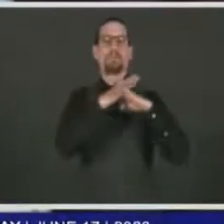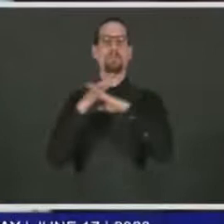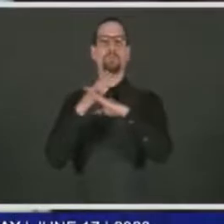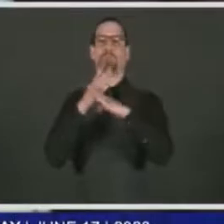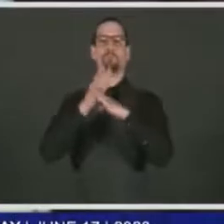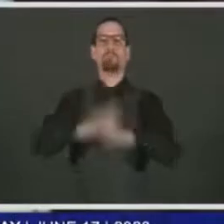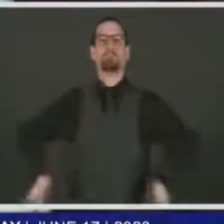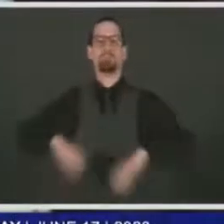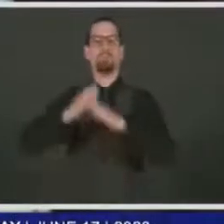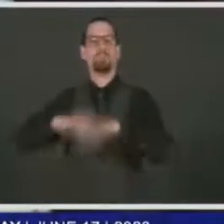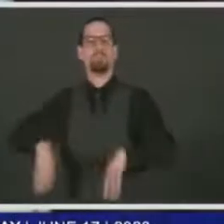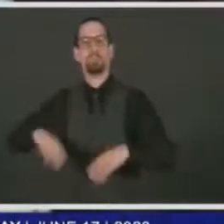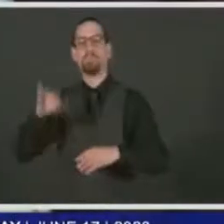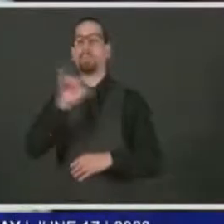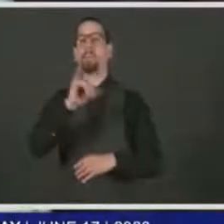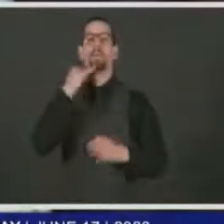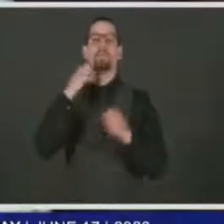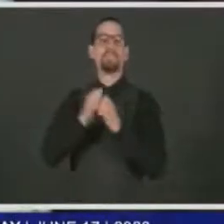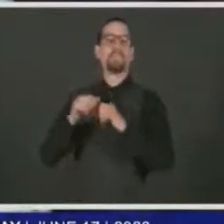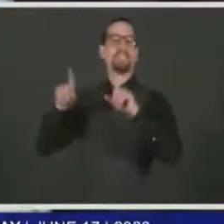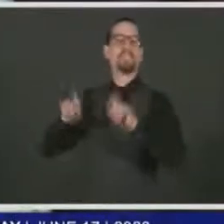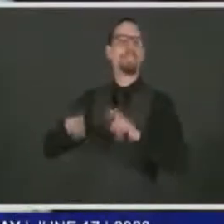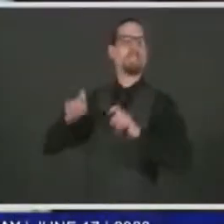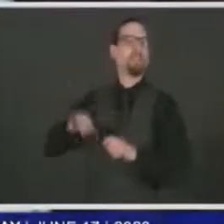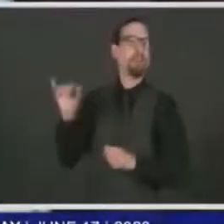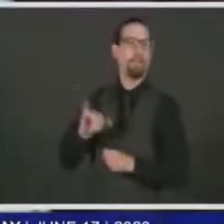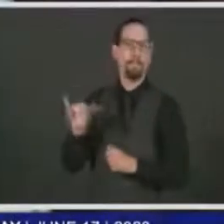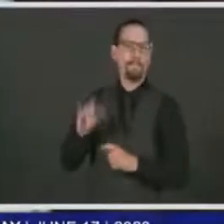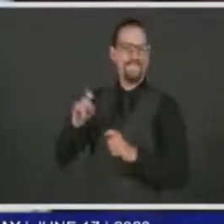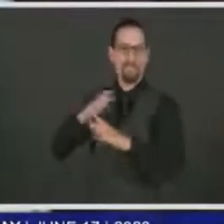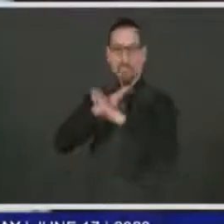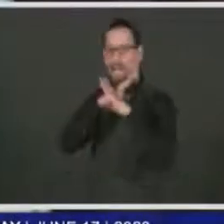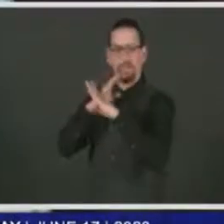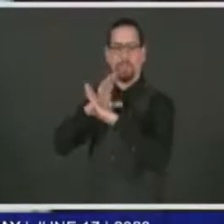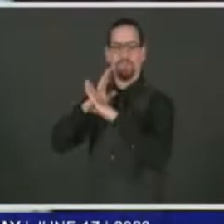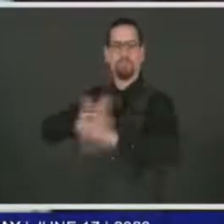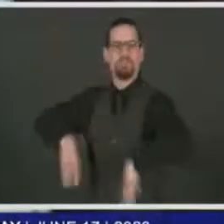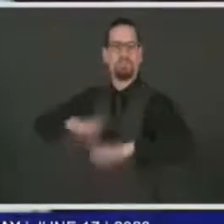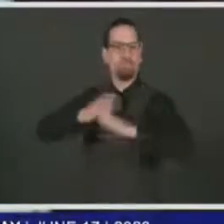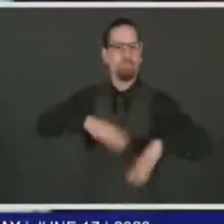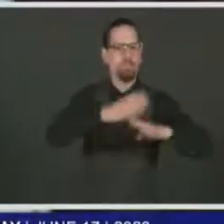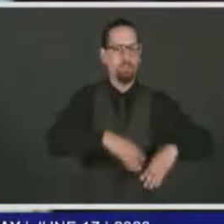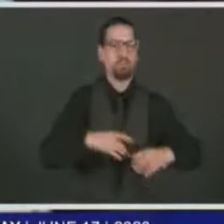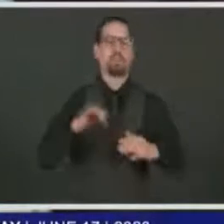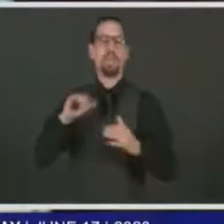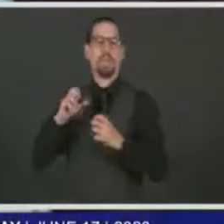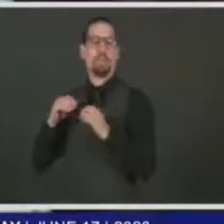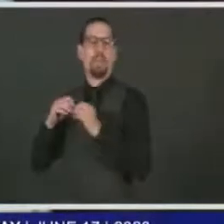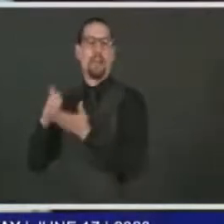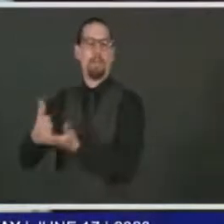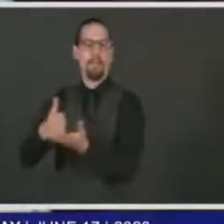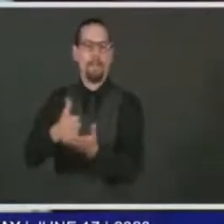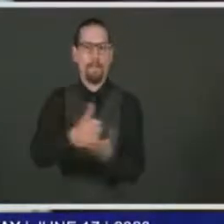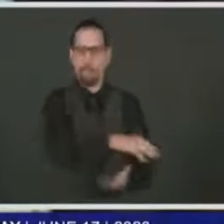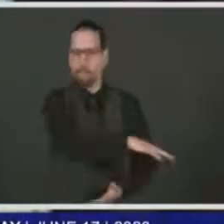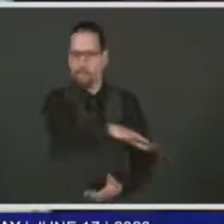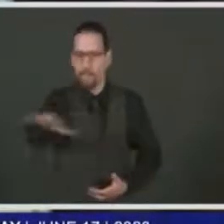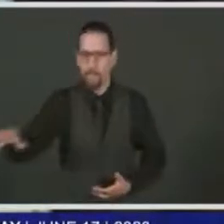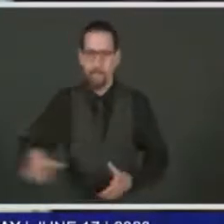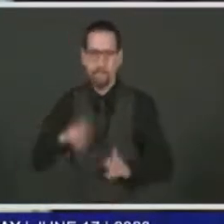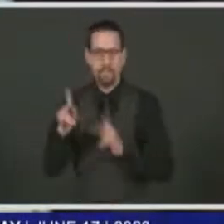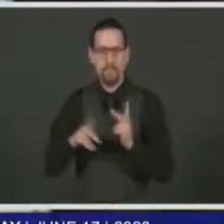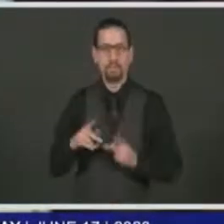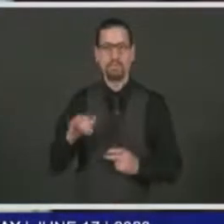tracing. They've already been instrumental in helping us get personal protective equipment and masks out to communities